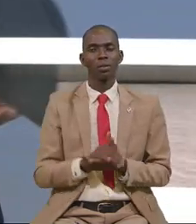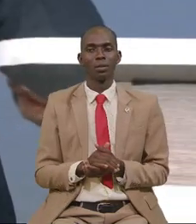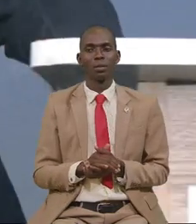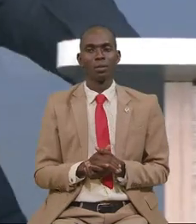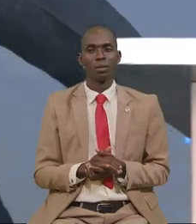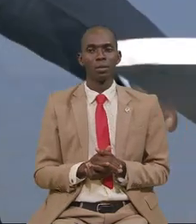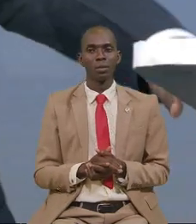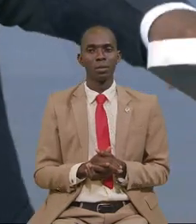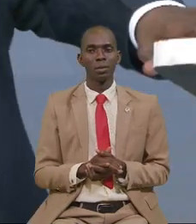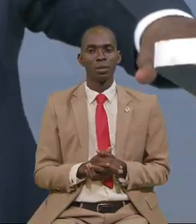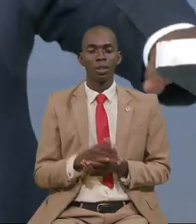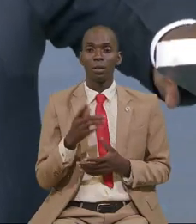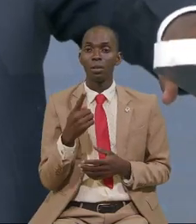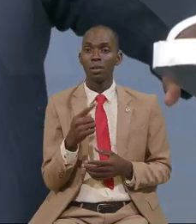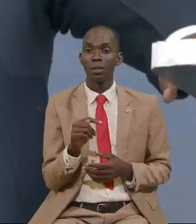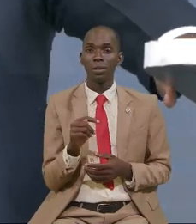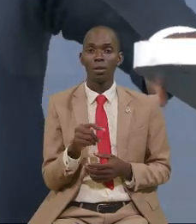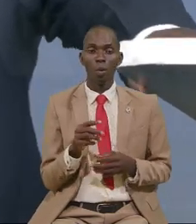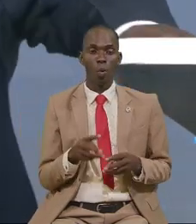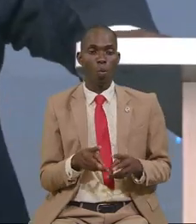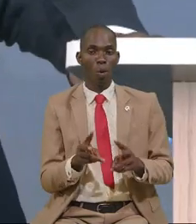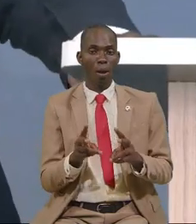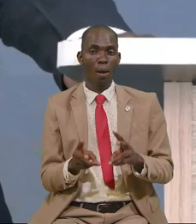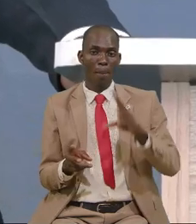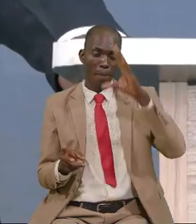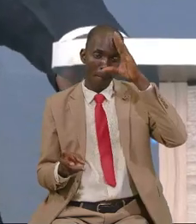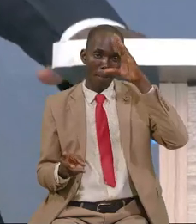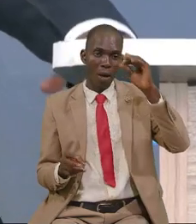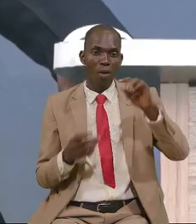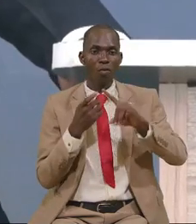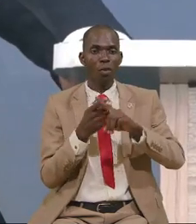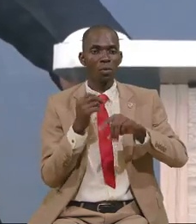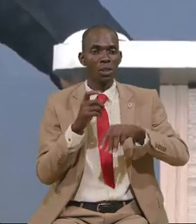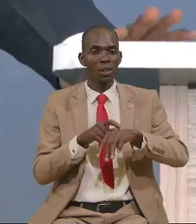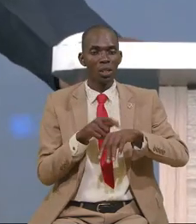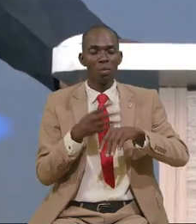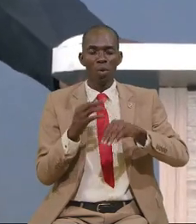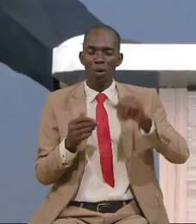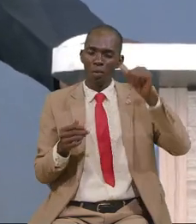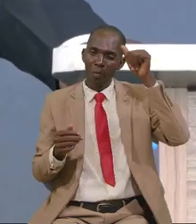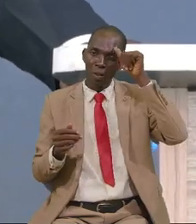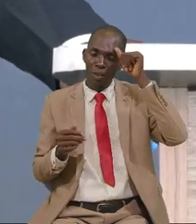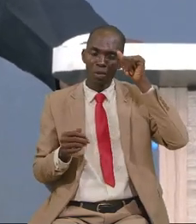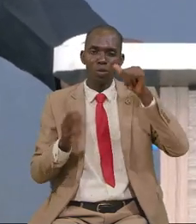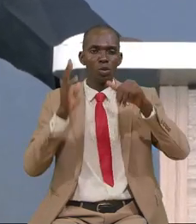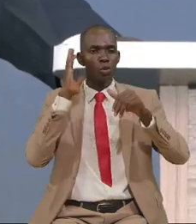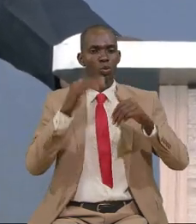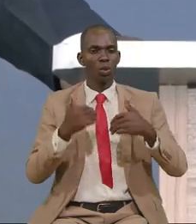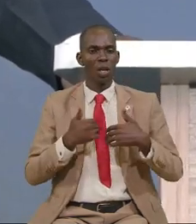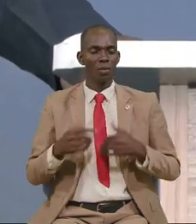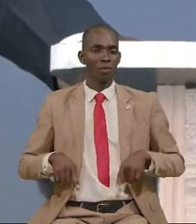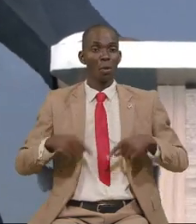The way man from the time of Adam should have lived, but Adam